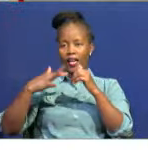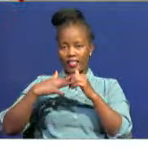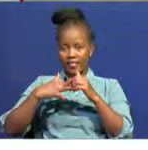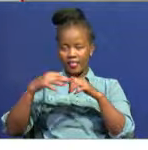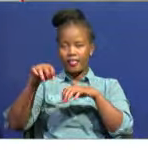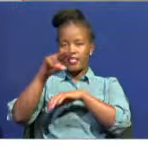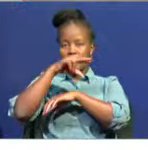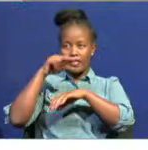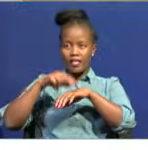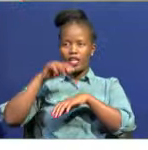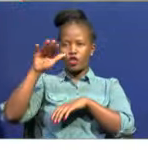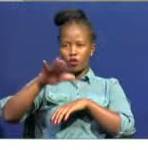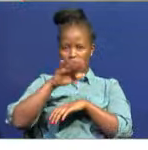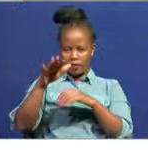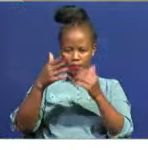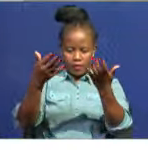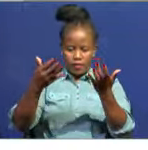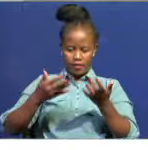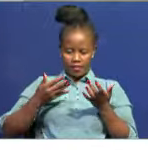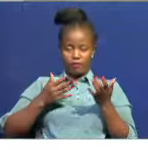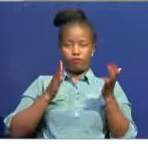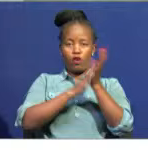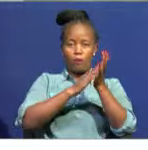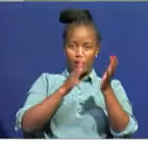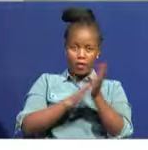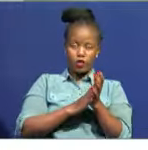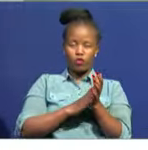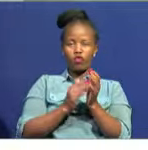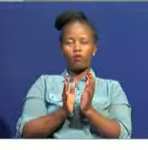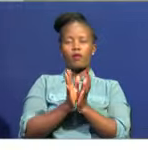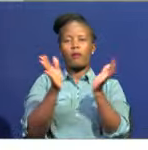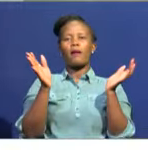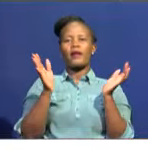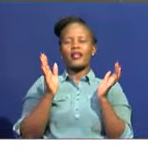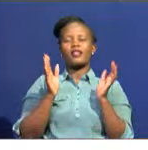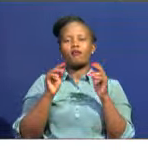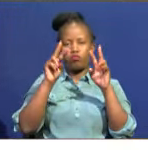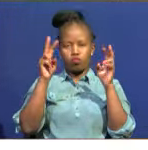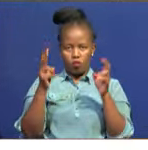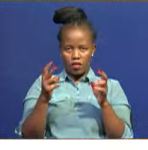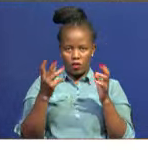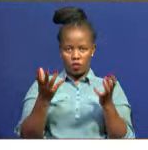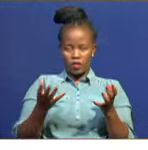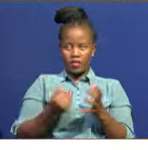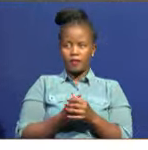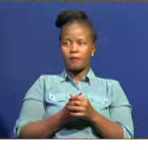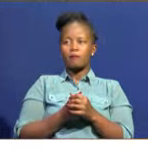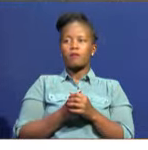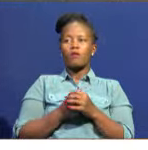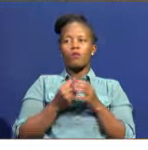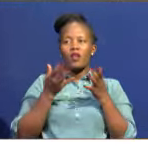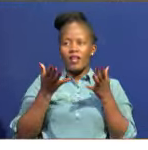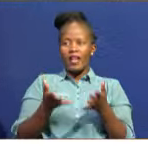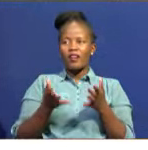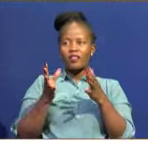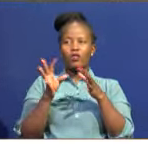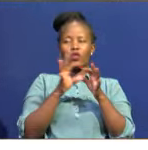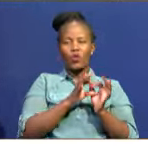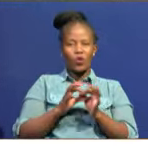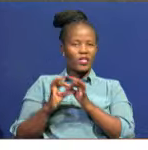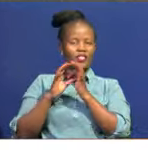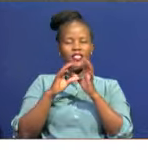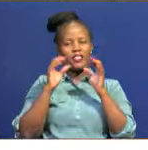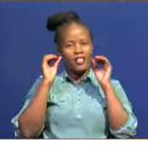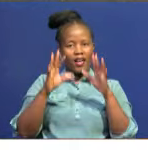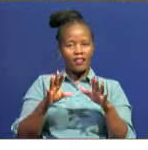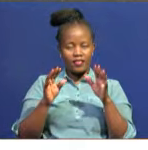Assembly had received a petition from members of the public, noting that, and I quote, "The current uncoordinated approach towards the issuance